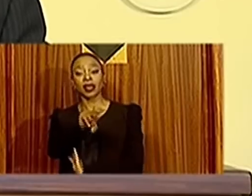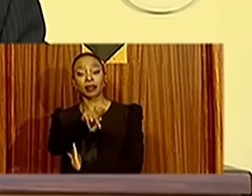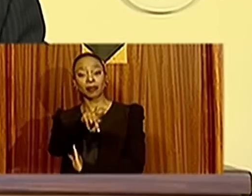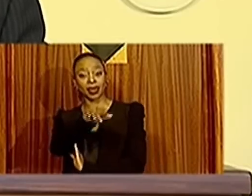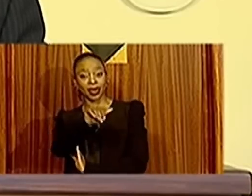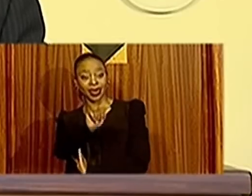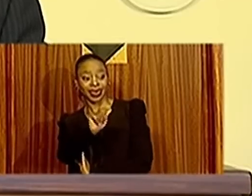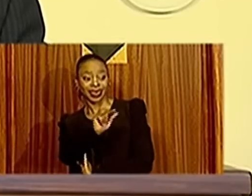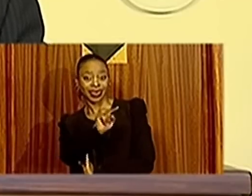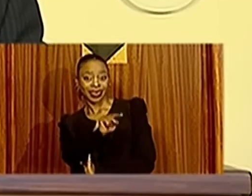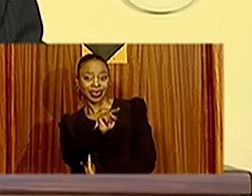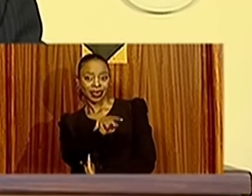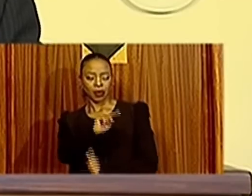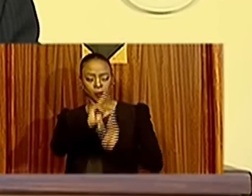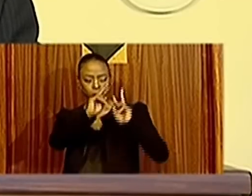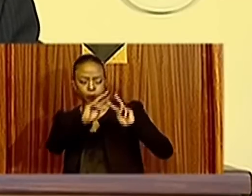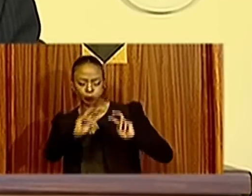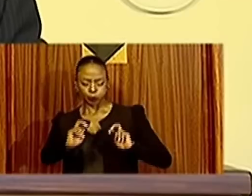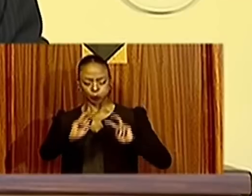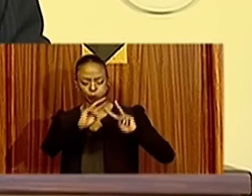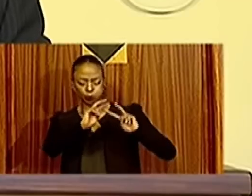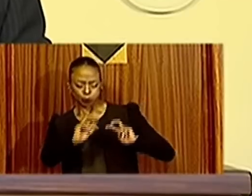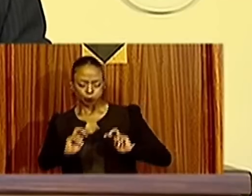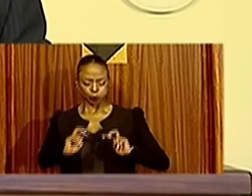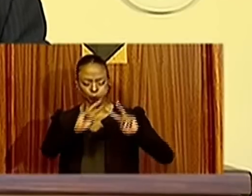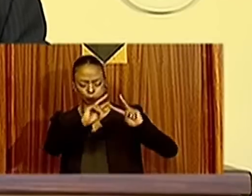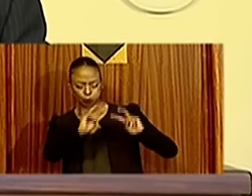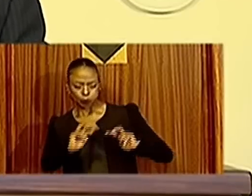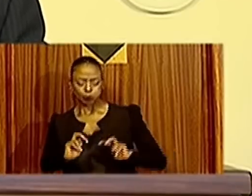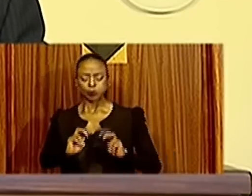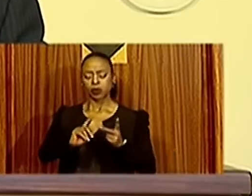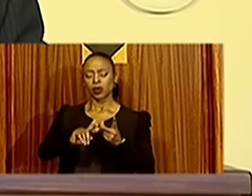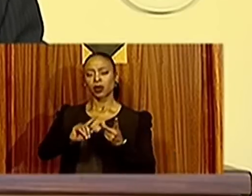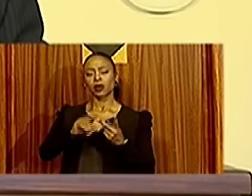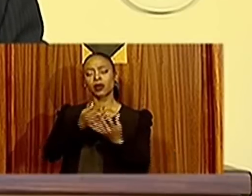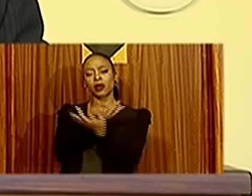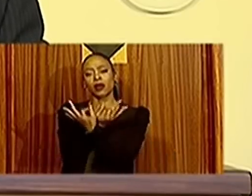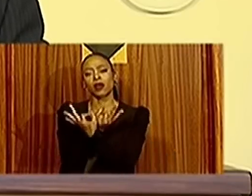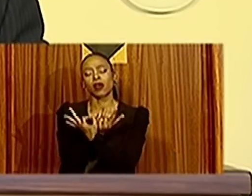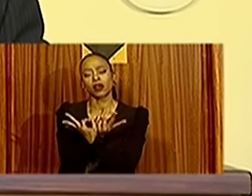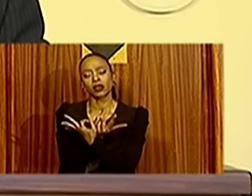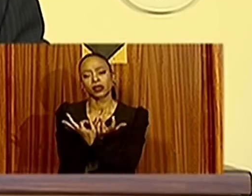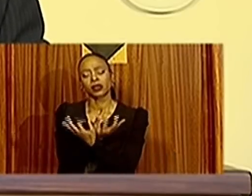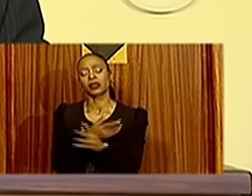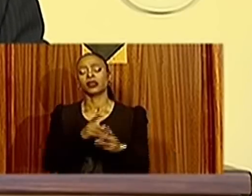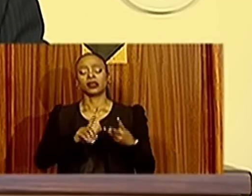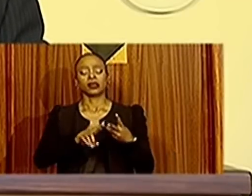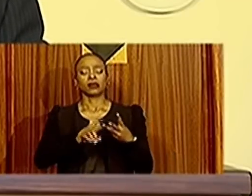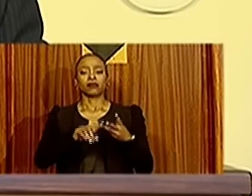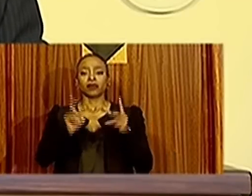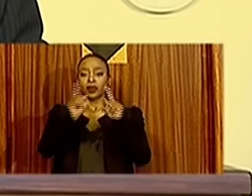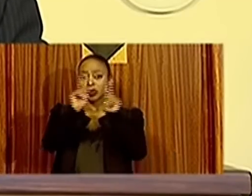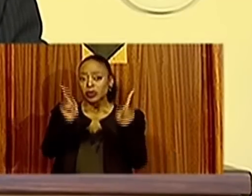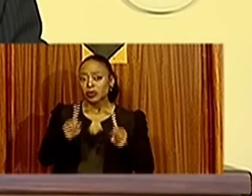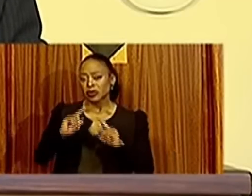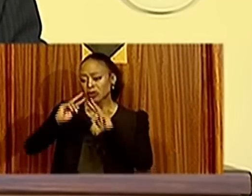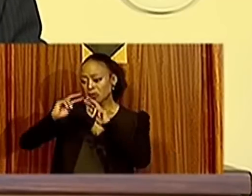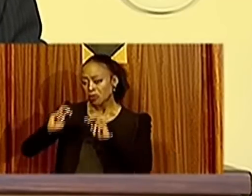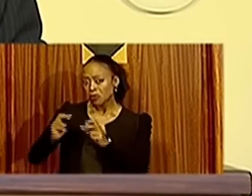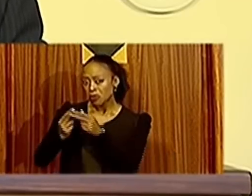Agency, Investigating Directorate, the Hawks and the Special Investigating